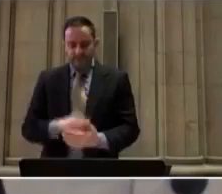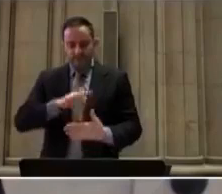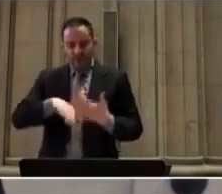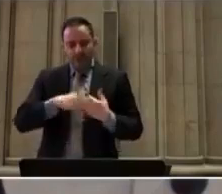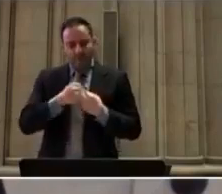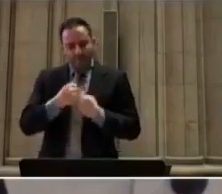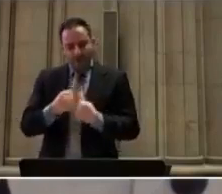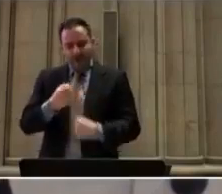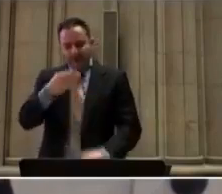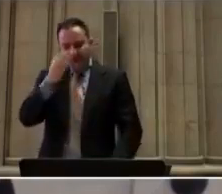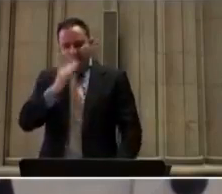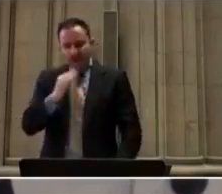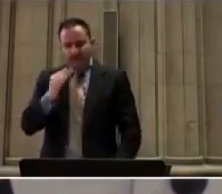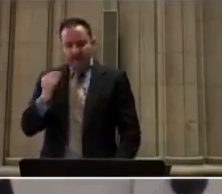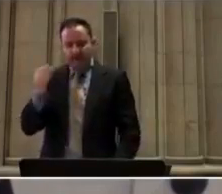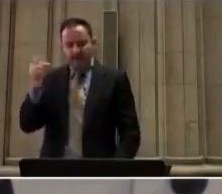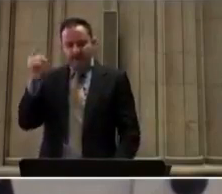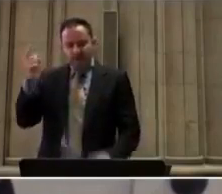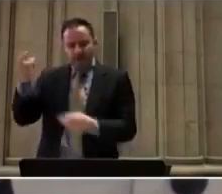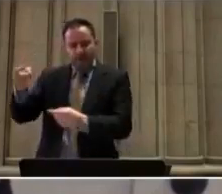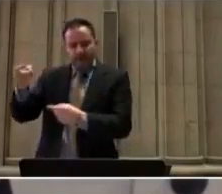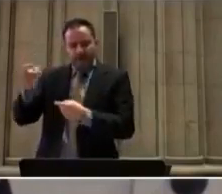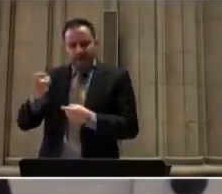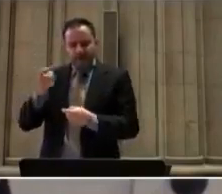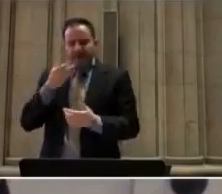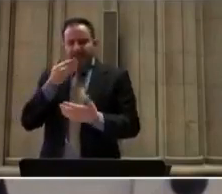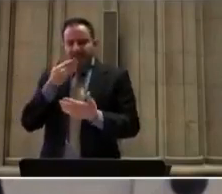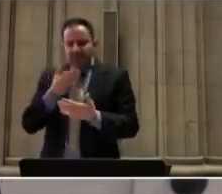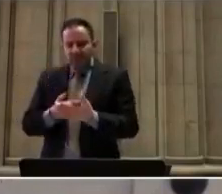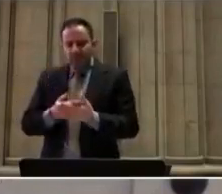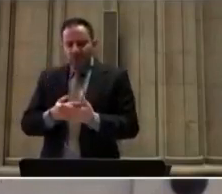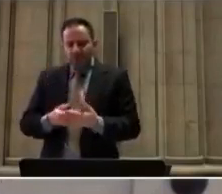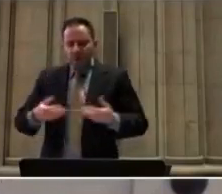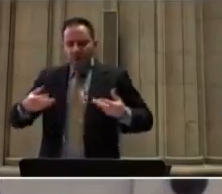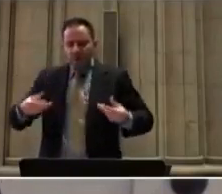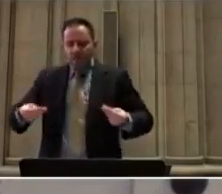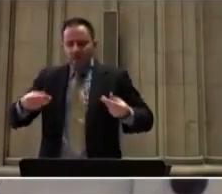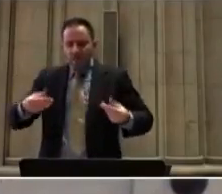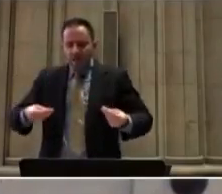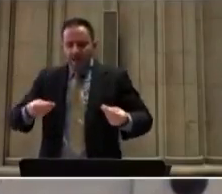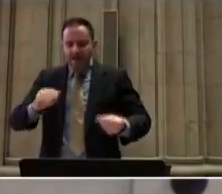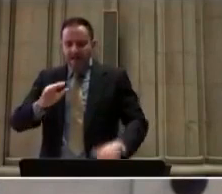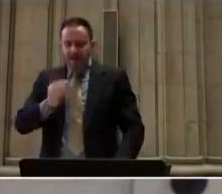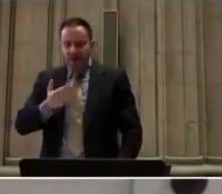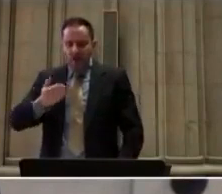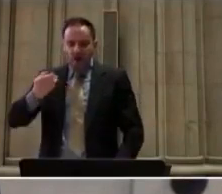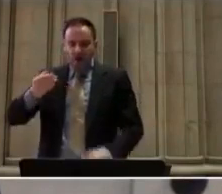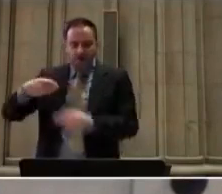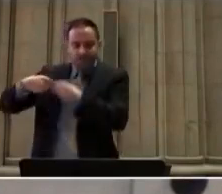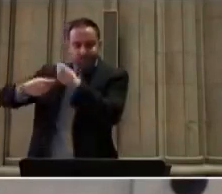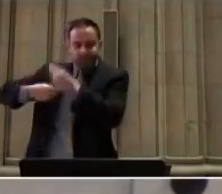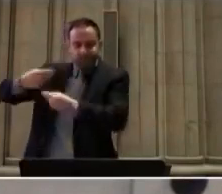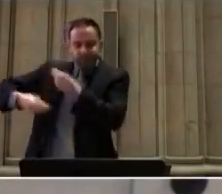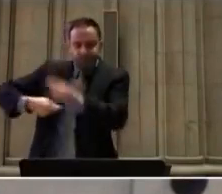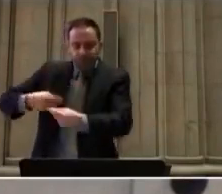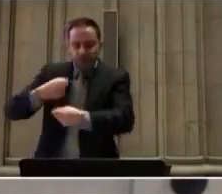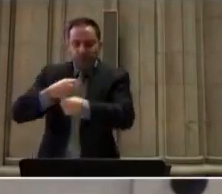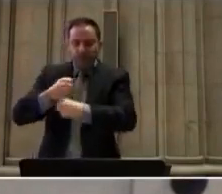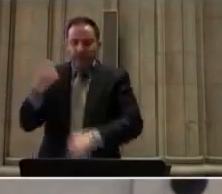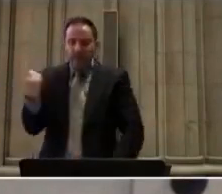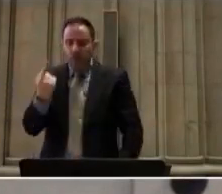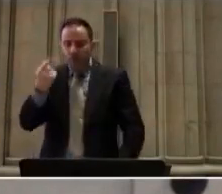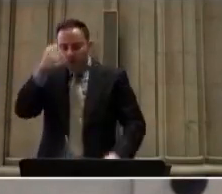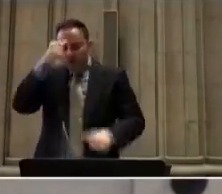Almighty God, you have given us this good land as our heritage. Make us always remember